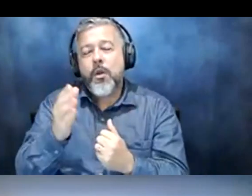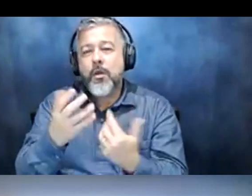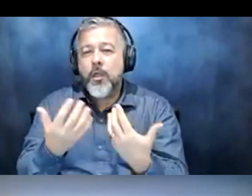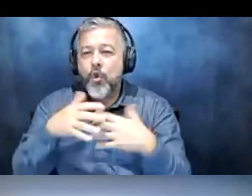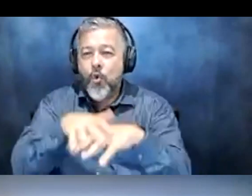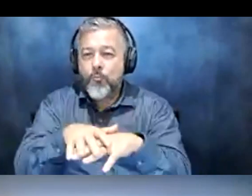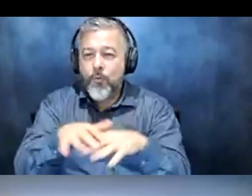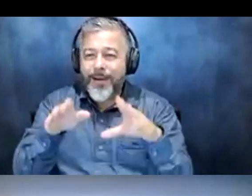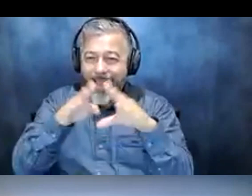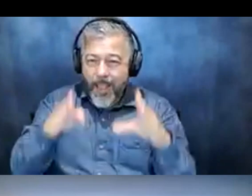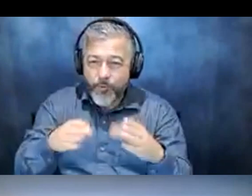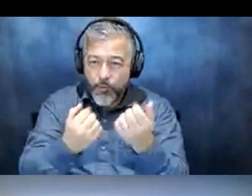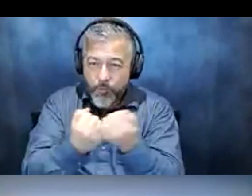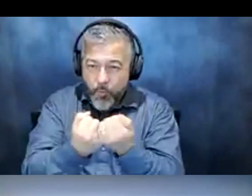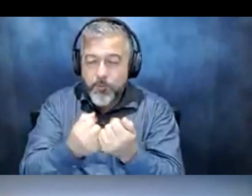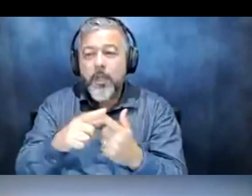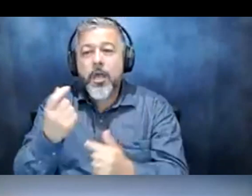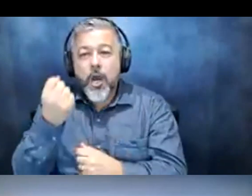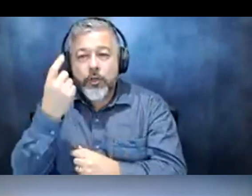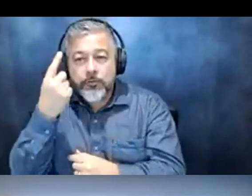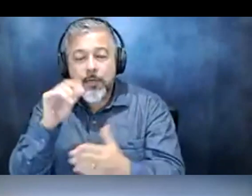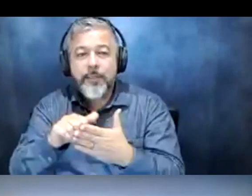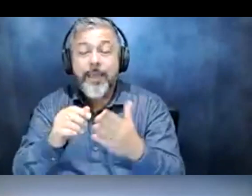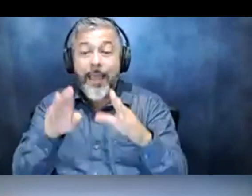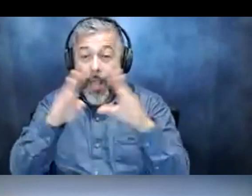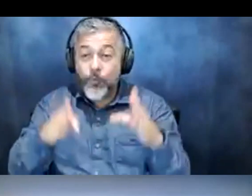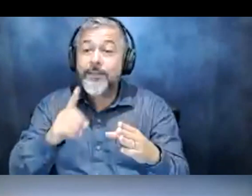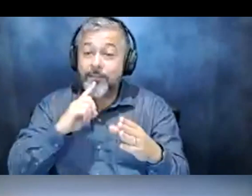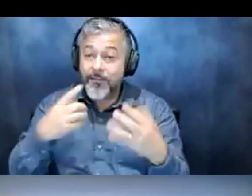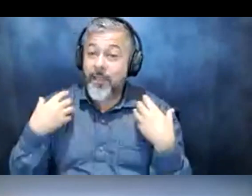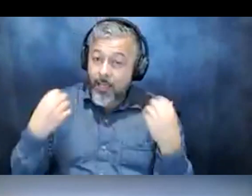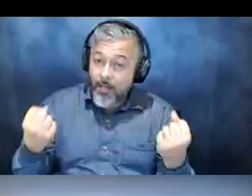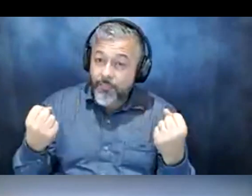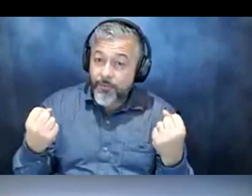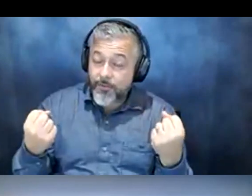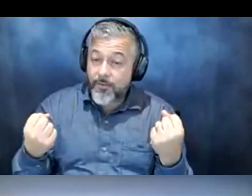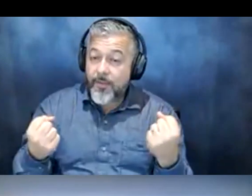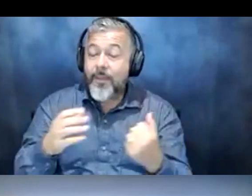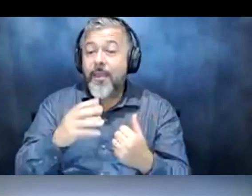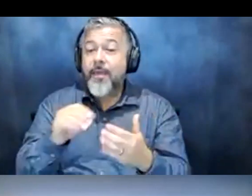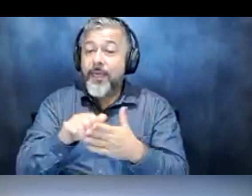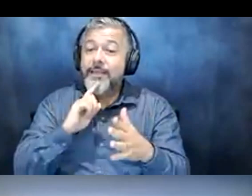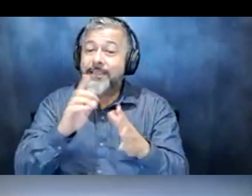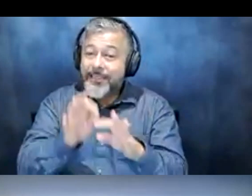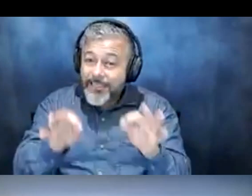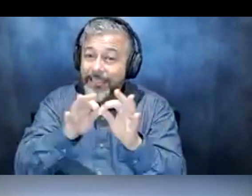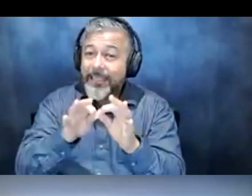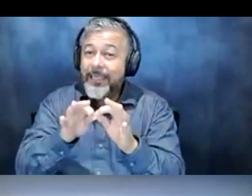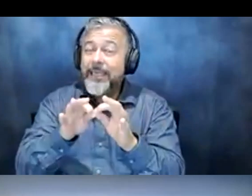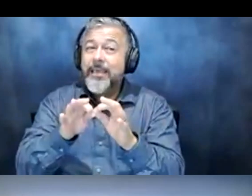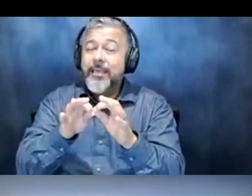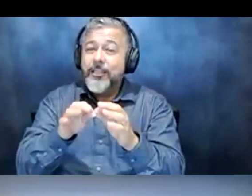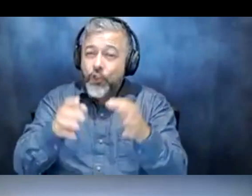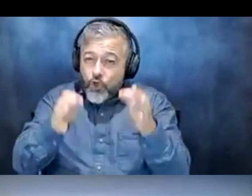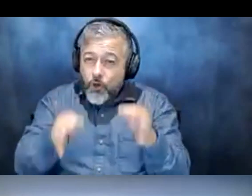incorporate housing supports, understanding that housing is health and that it's the key social determinant of health,